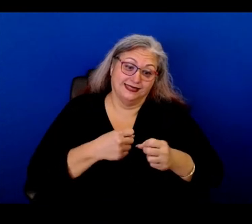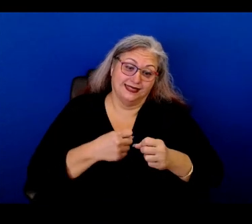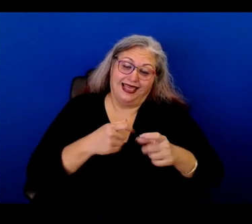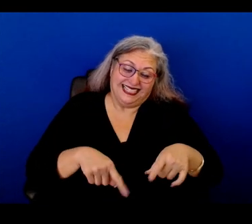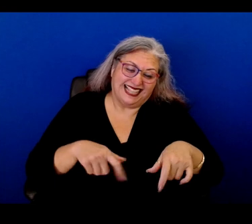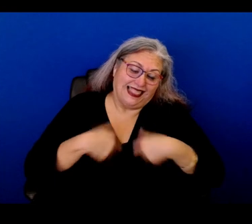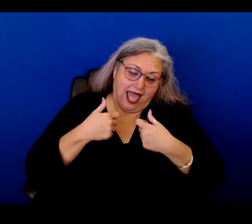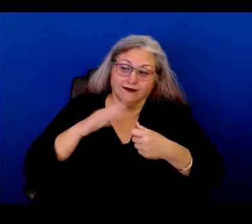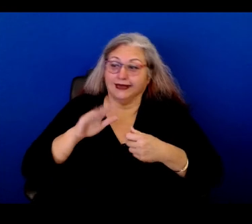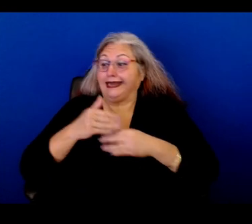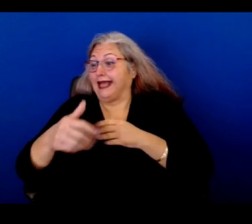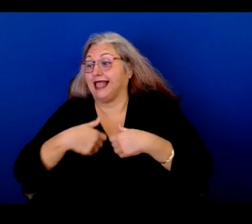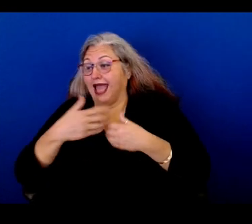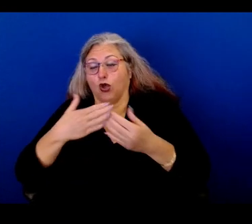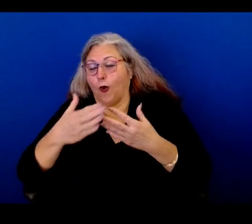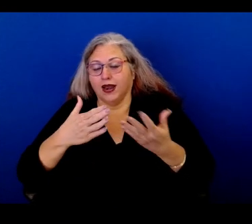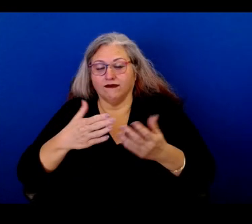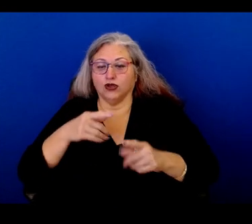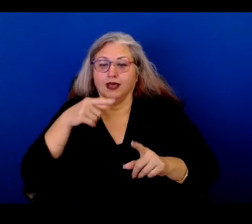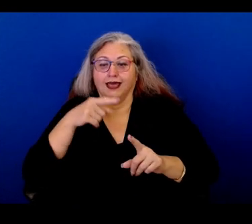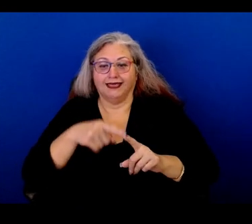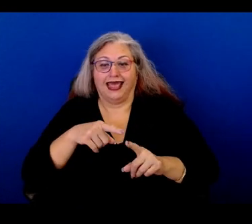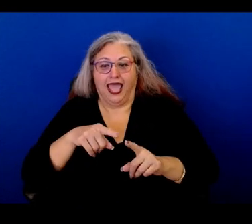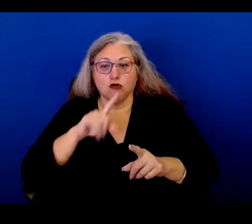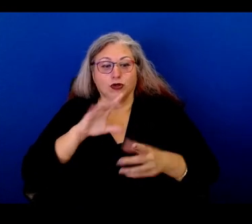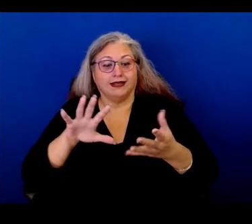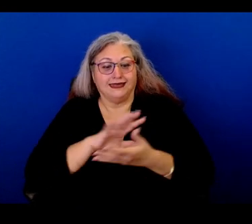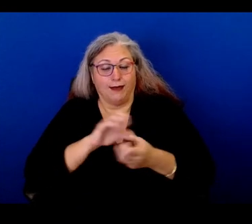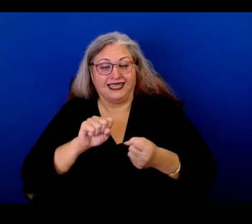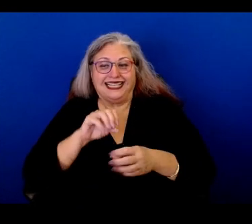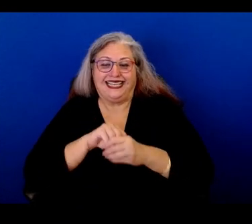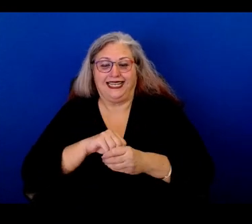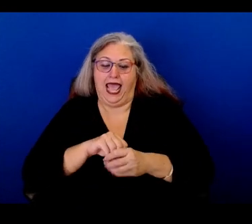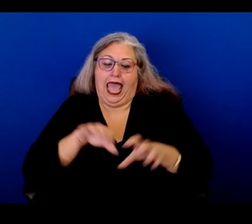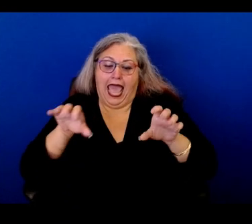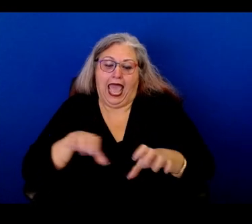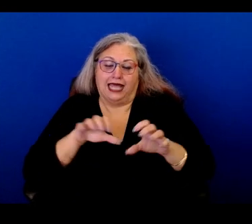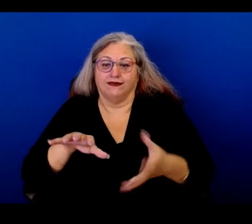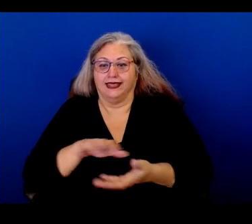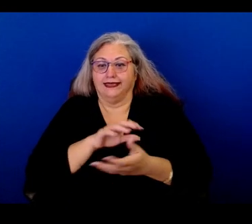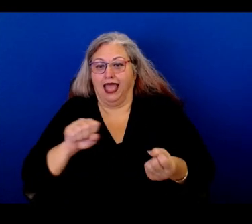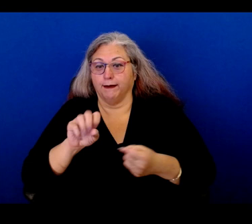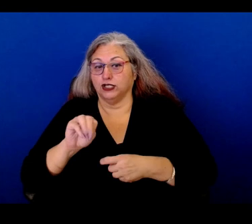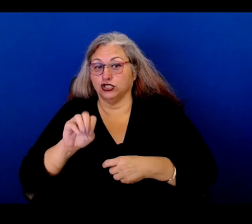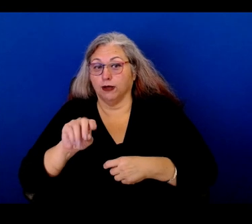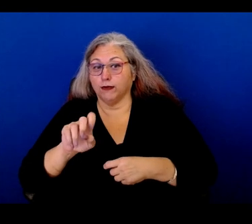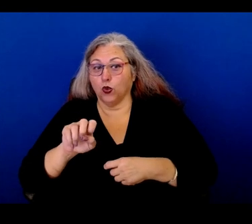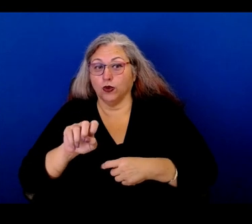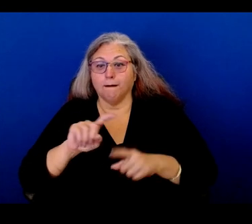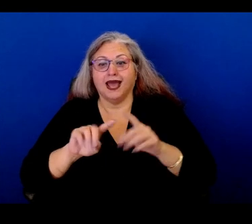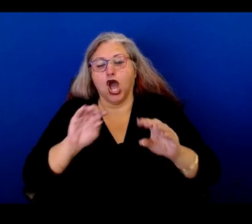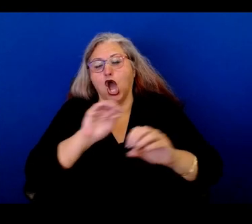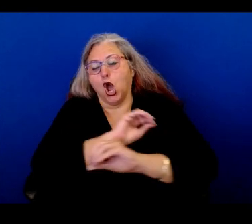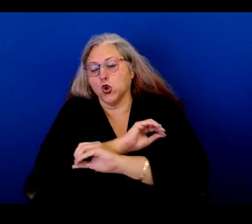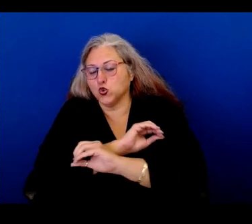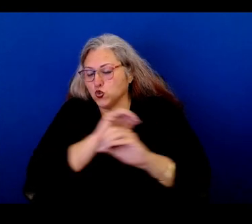never or whatever, they are damaging. They're still in active damage mode, and